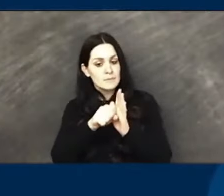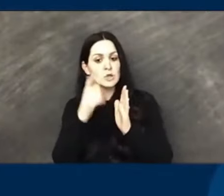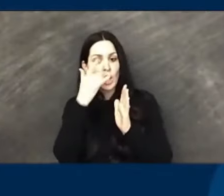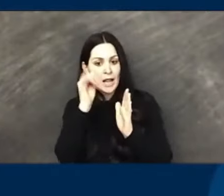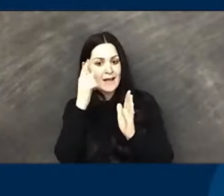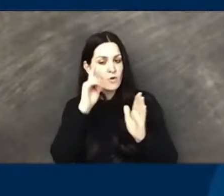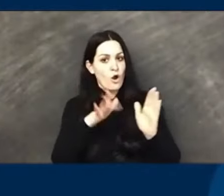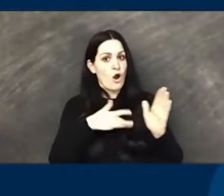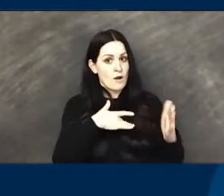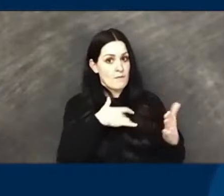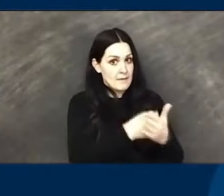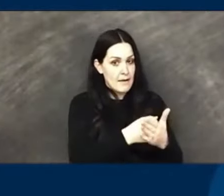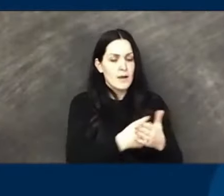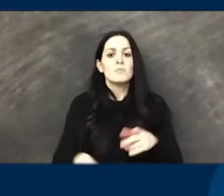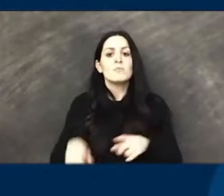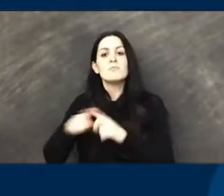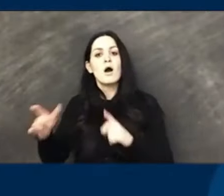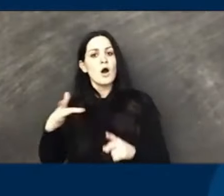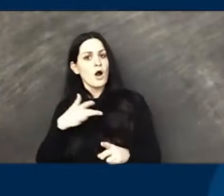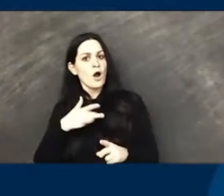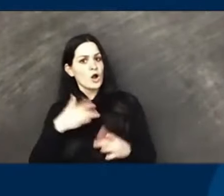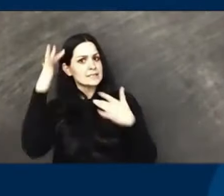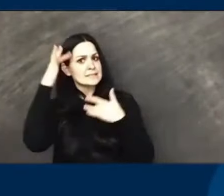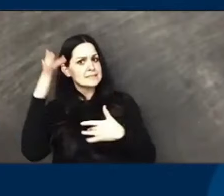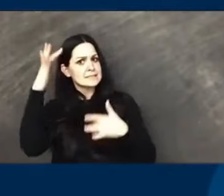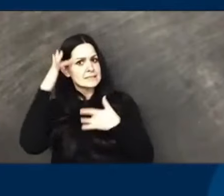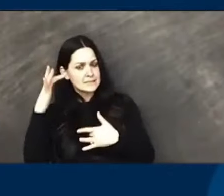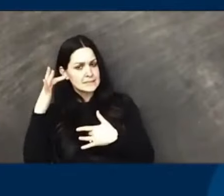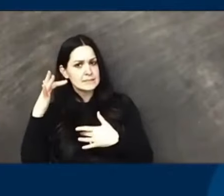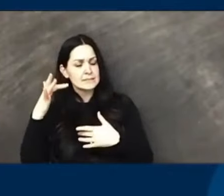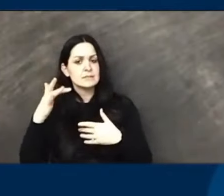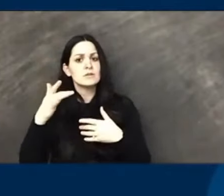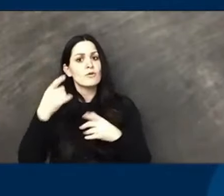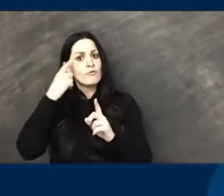heart disease in patients assigned female at birth?